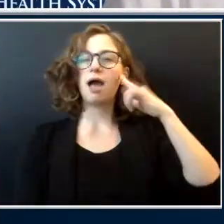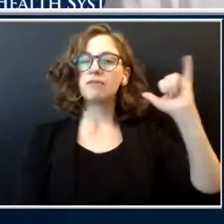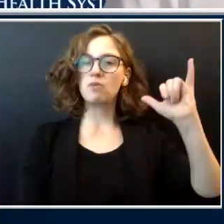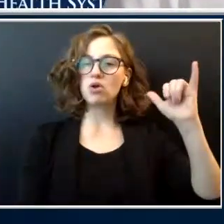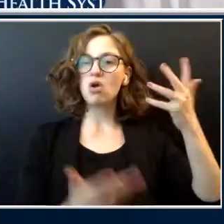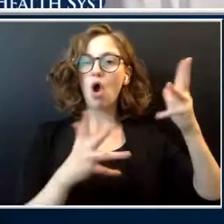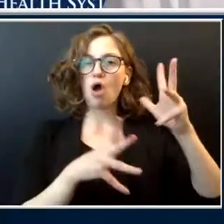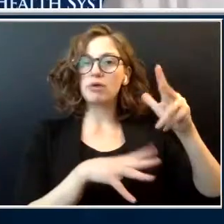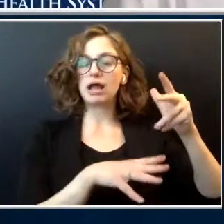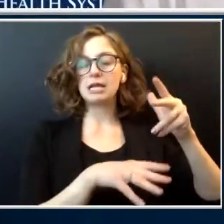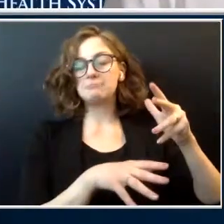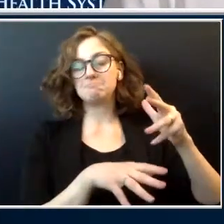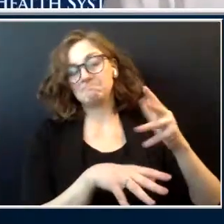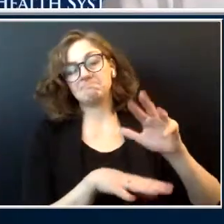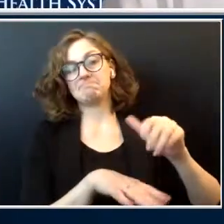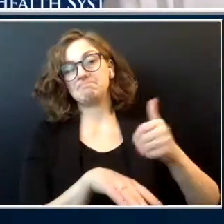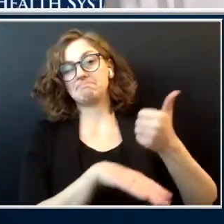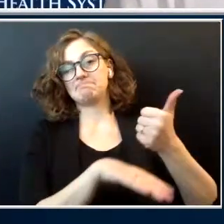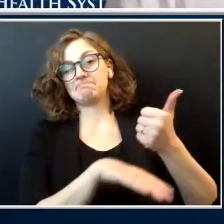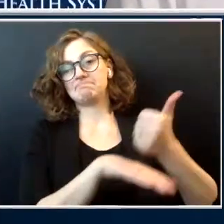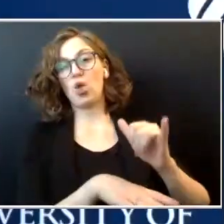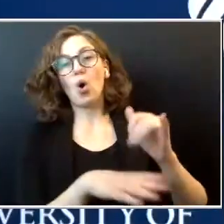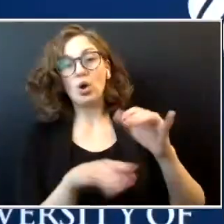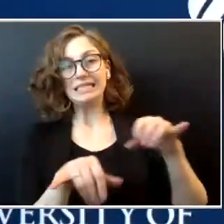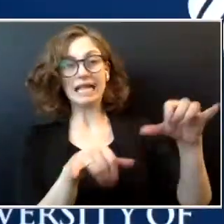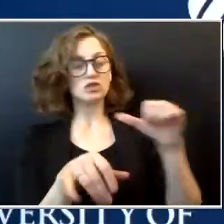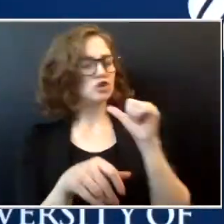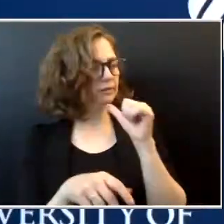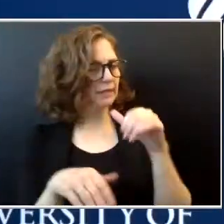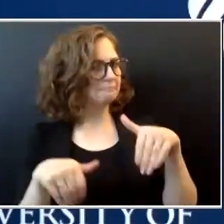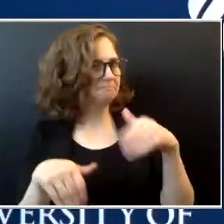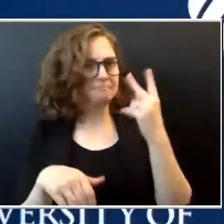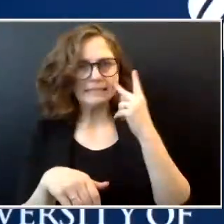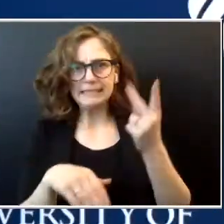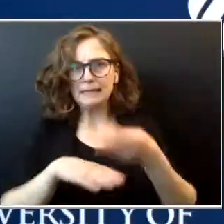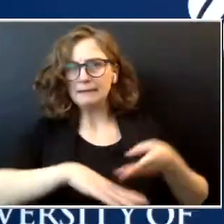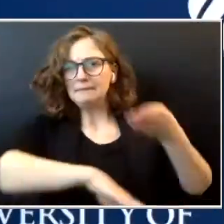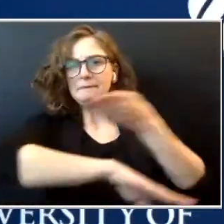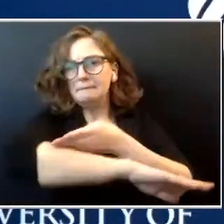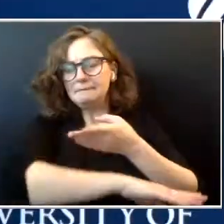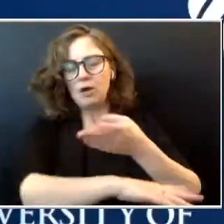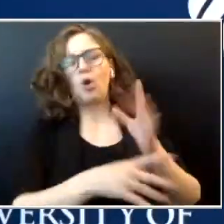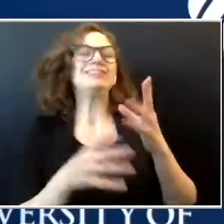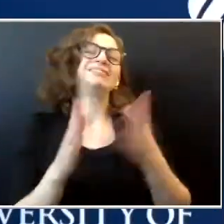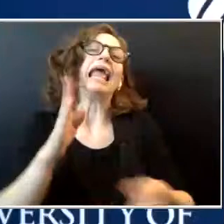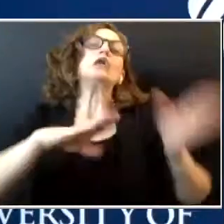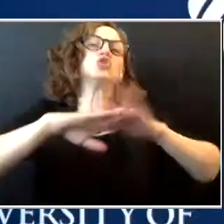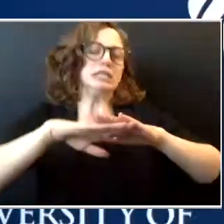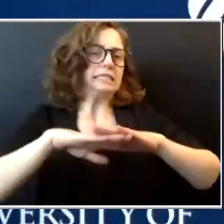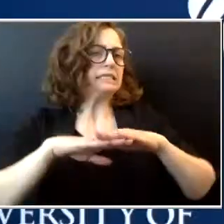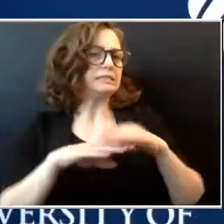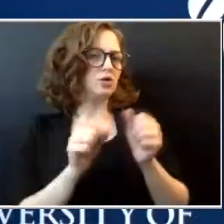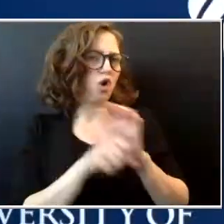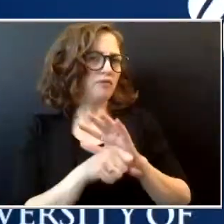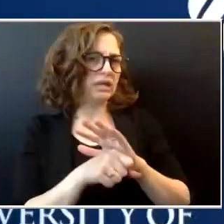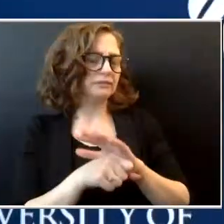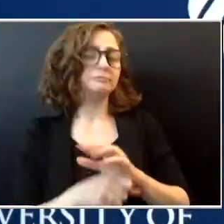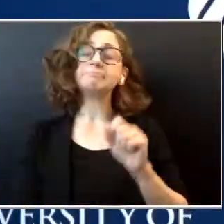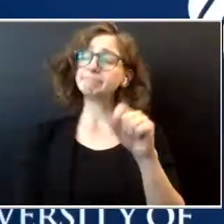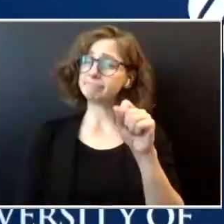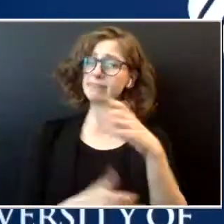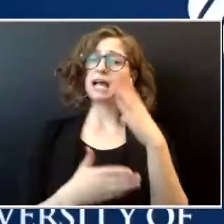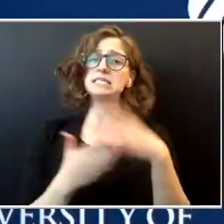in COVID. Yeah, I think that's right. Some of the states have kind of done their own thing, made tweaks to some of